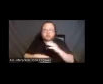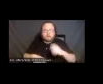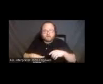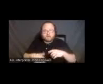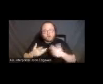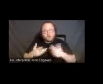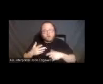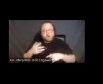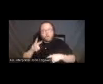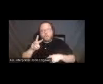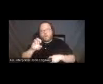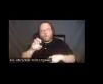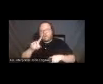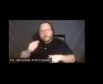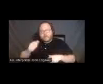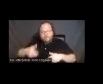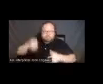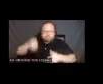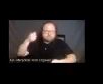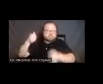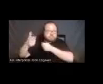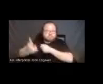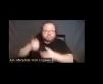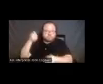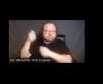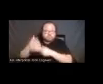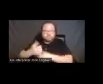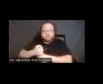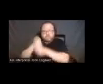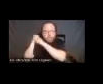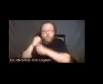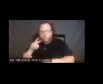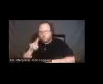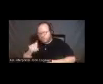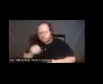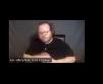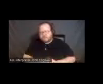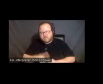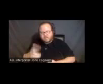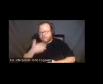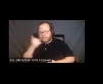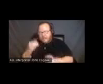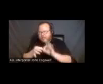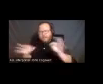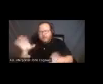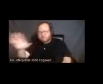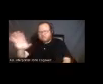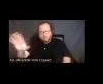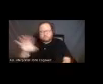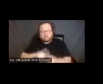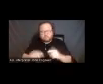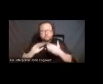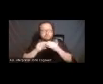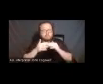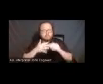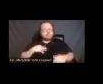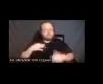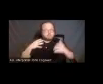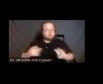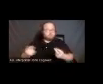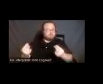weeds, but they put better language on it. Let me see if I can find it. But it's community